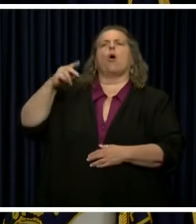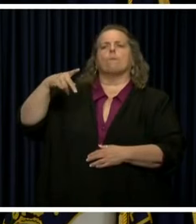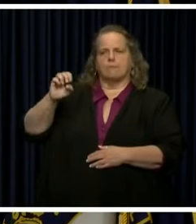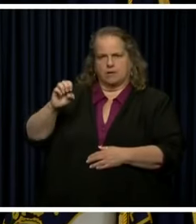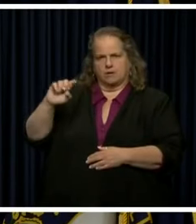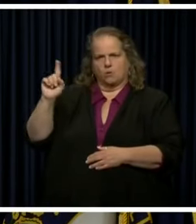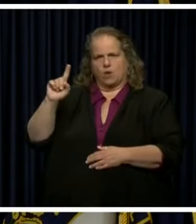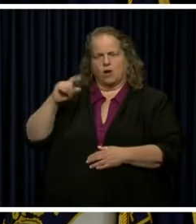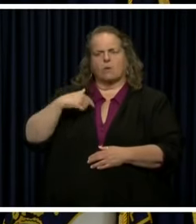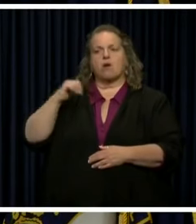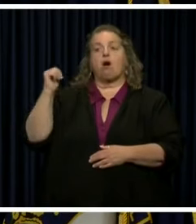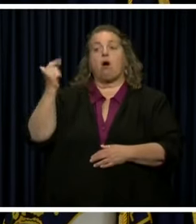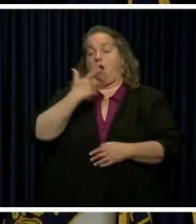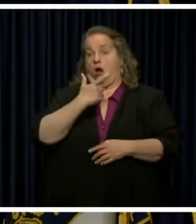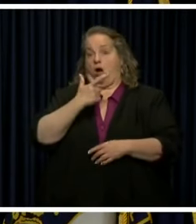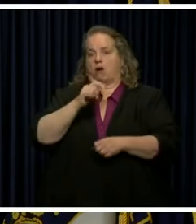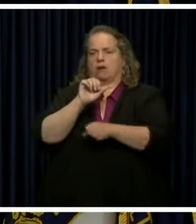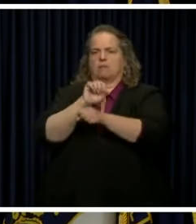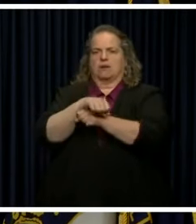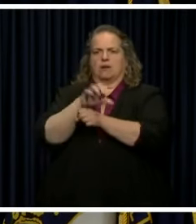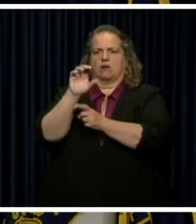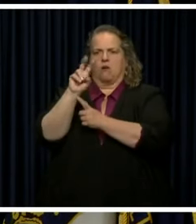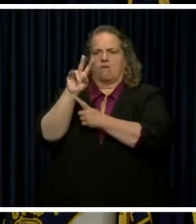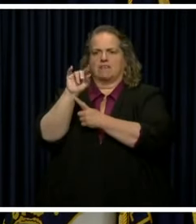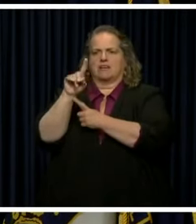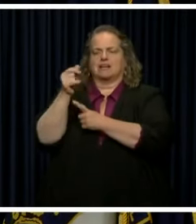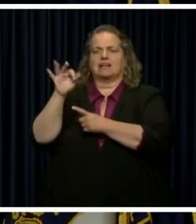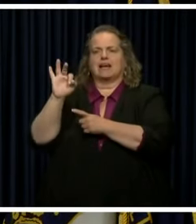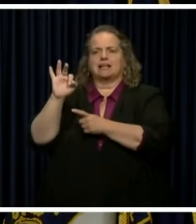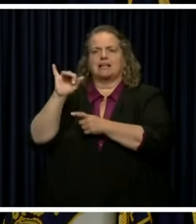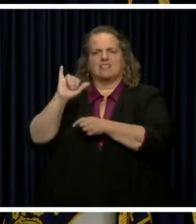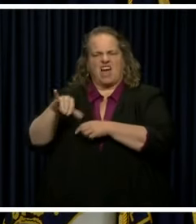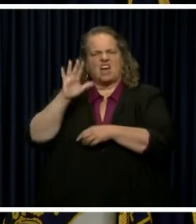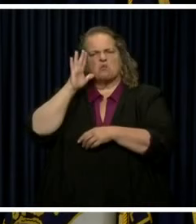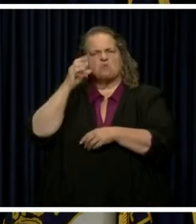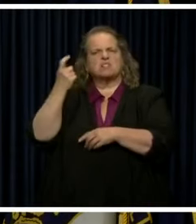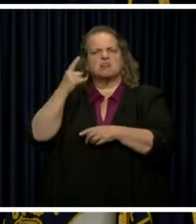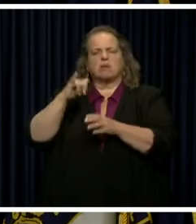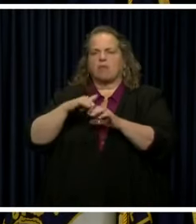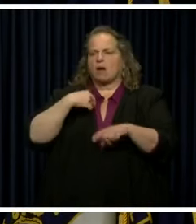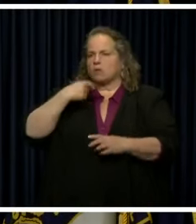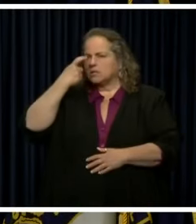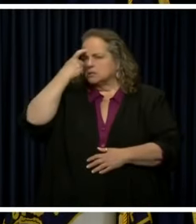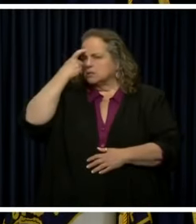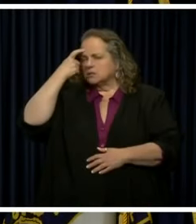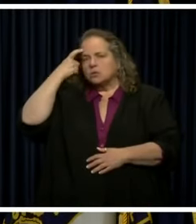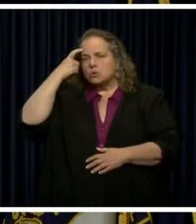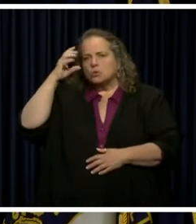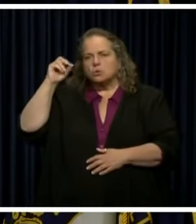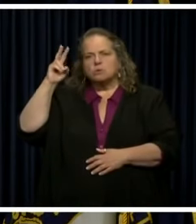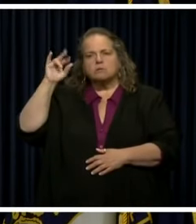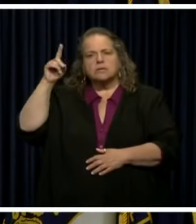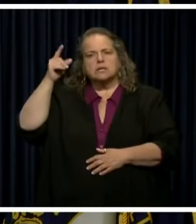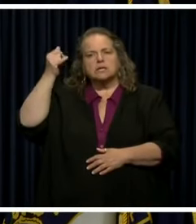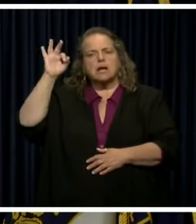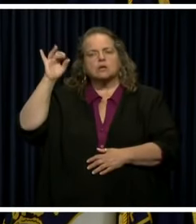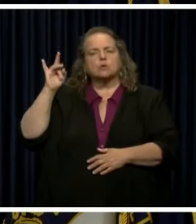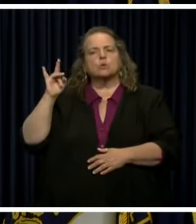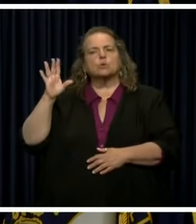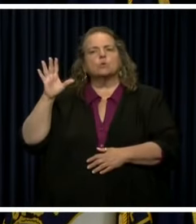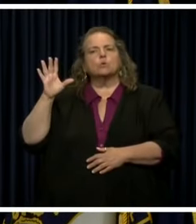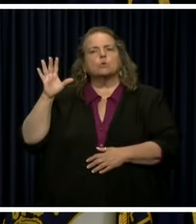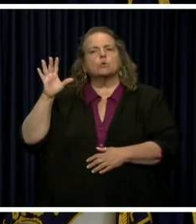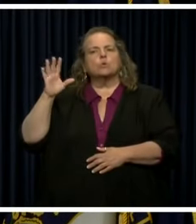all have beaten COVID-19. This is going to be something that is burned on our psyches, our memories. It'll probably change a little bit how